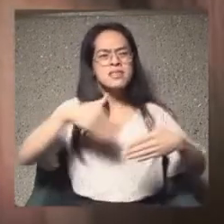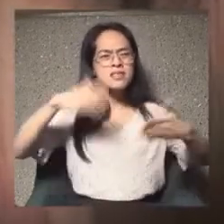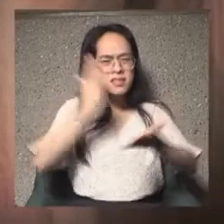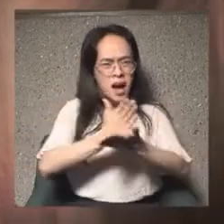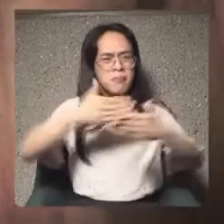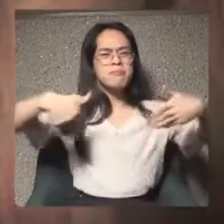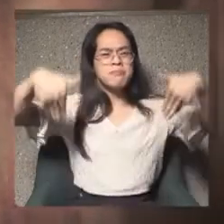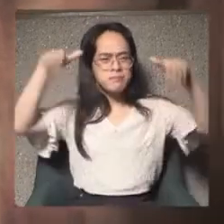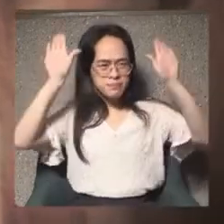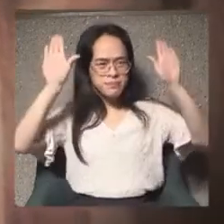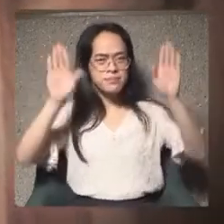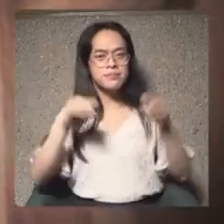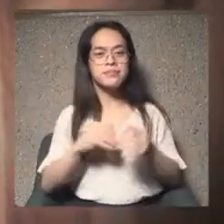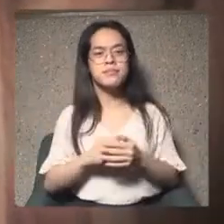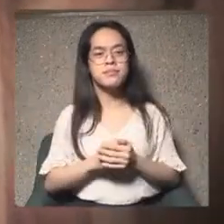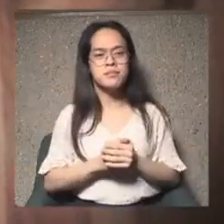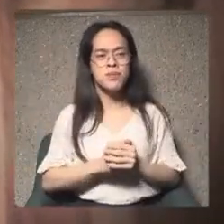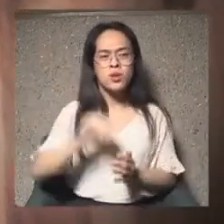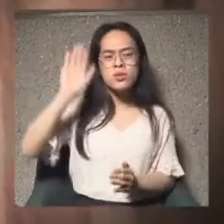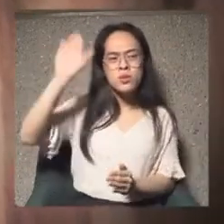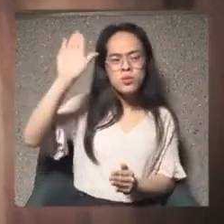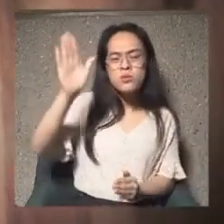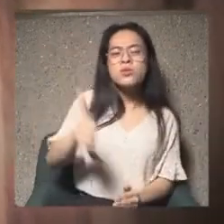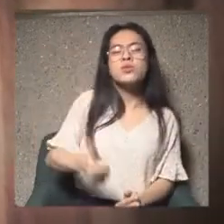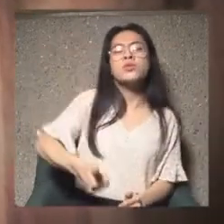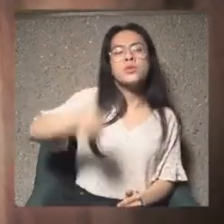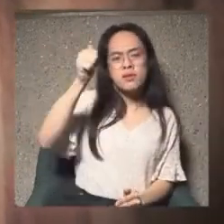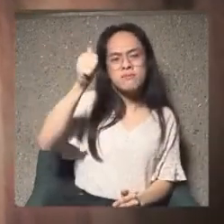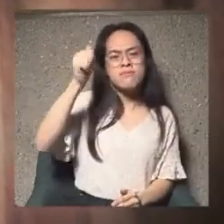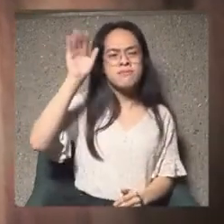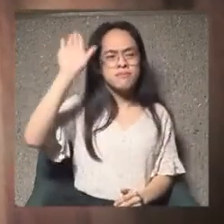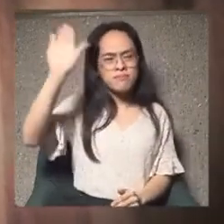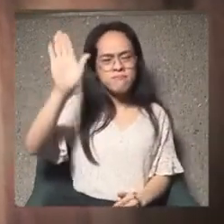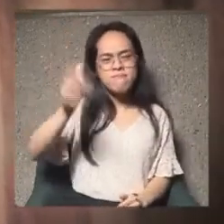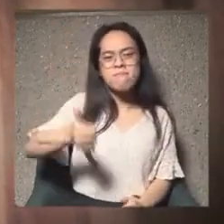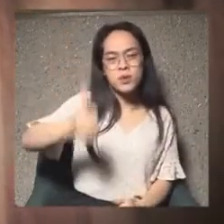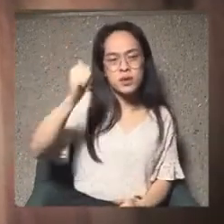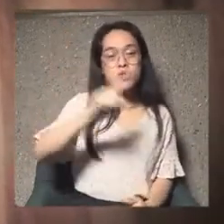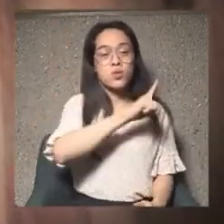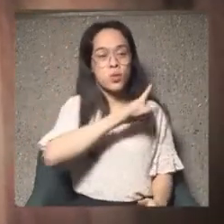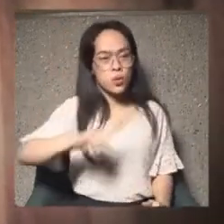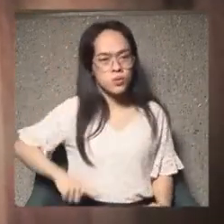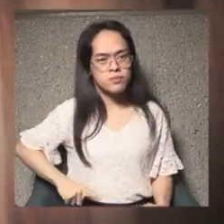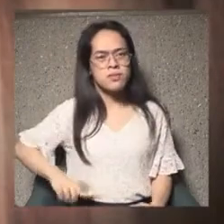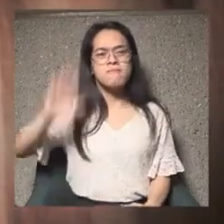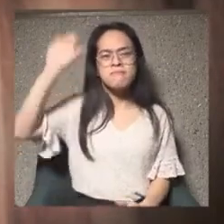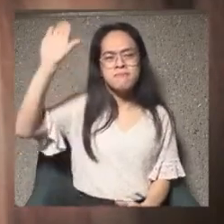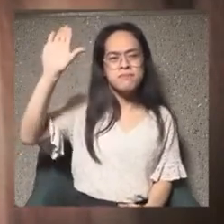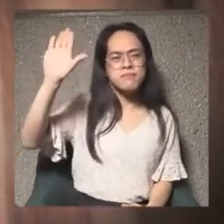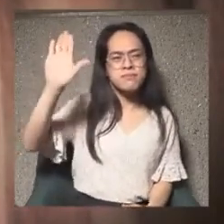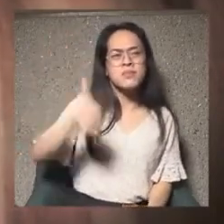Lord. You win. You win.